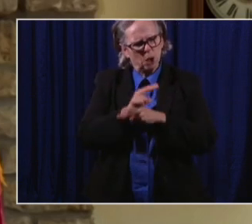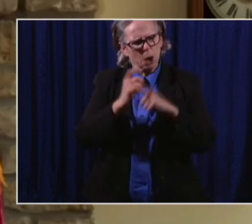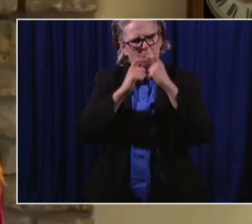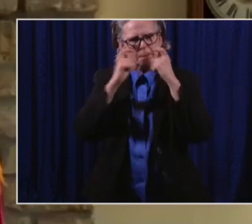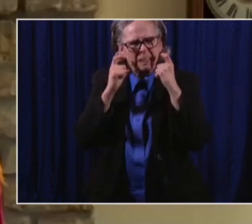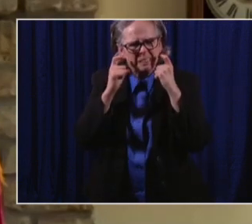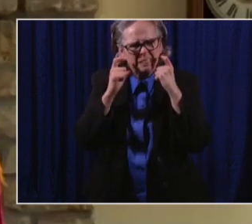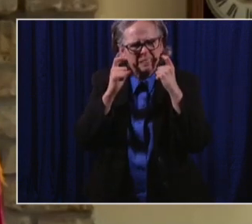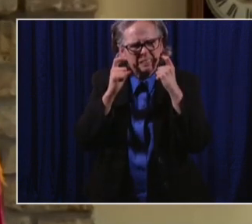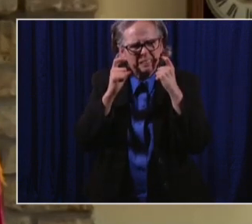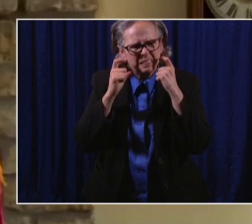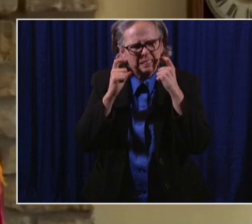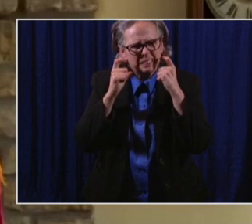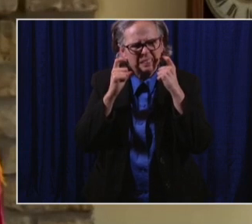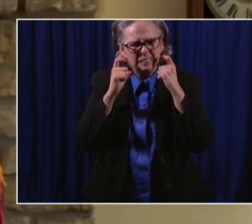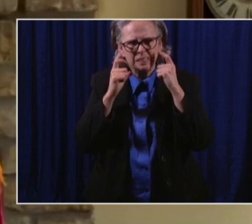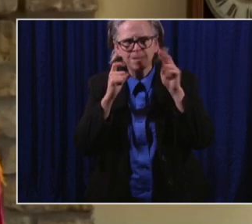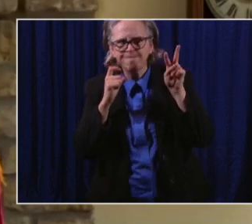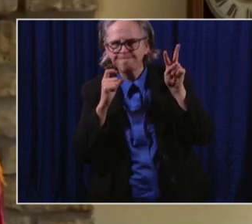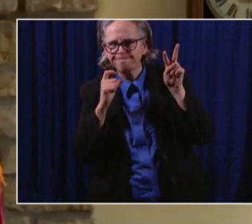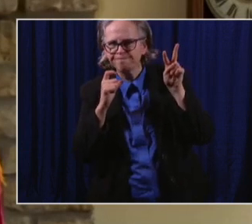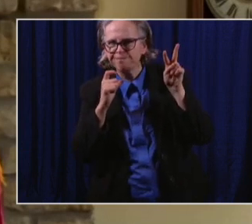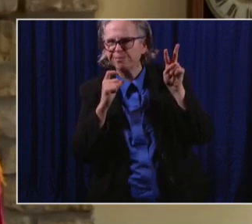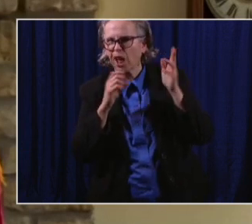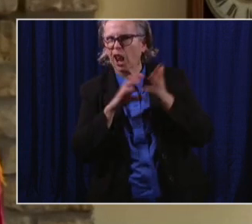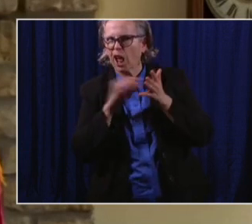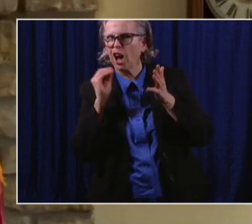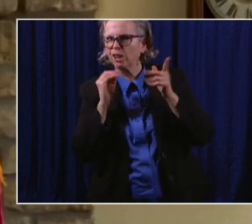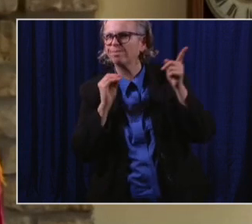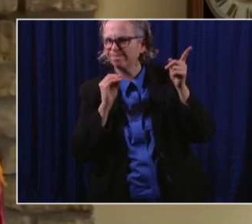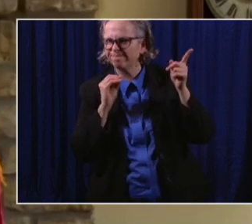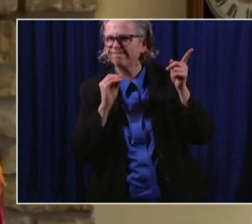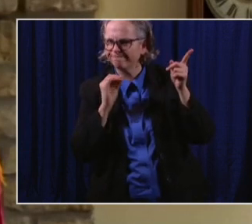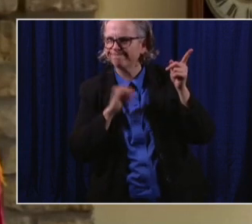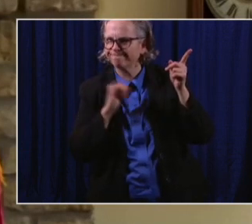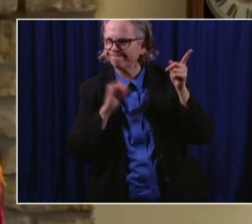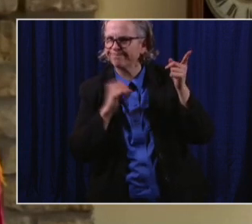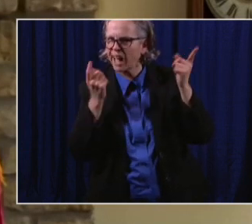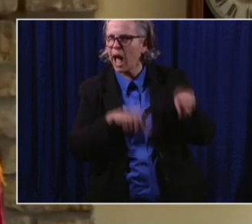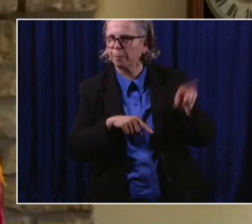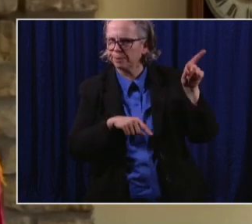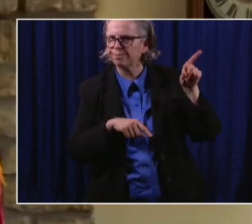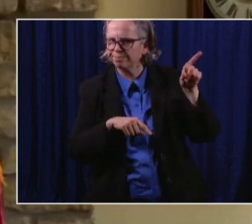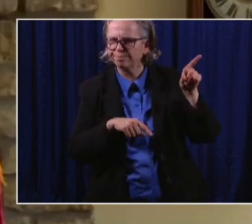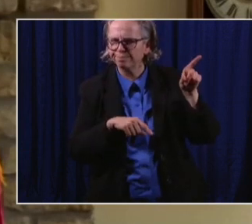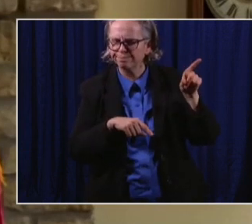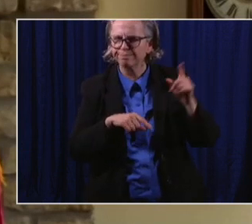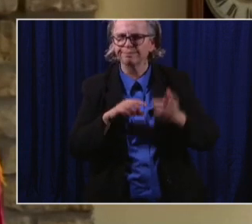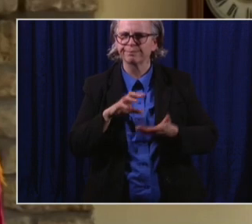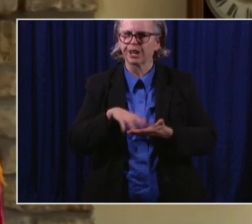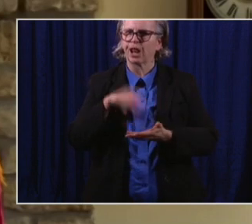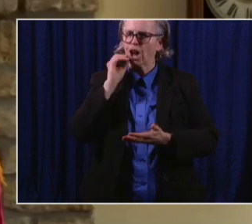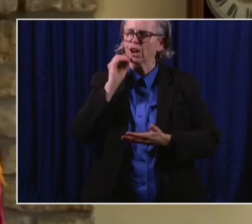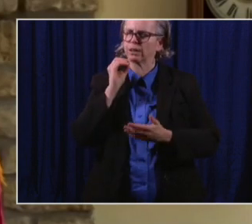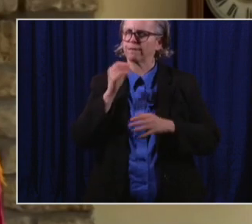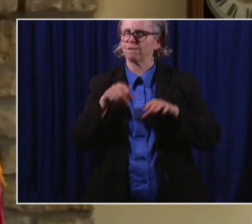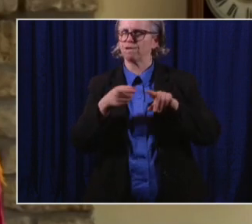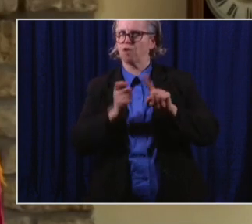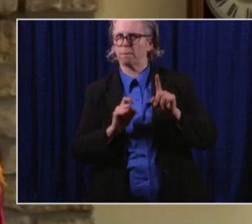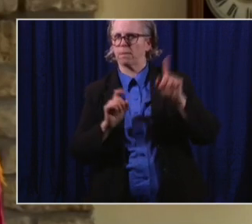lessons from what happened with the president, and we should learn from some of these things.